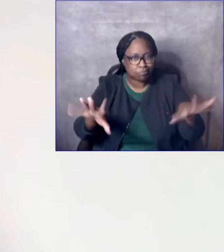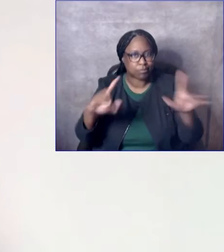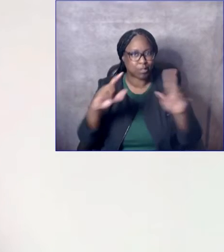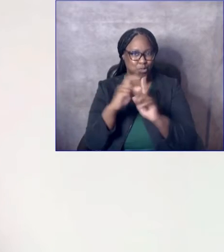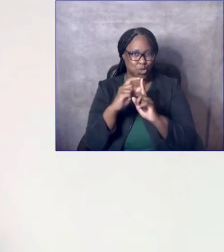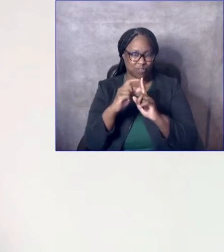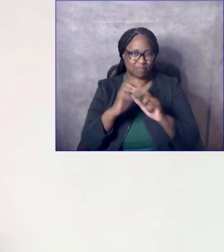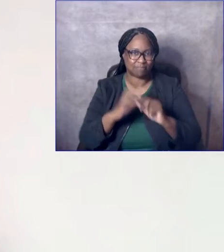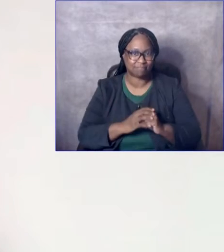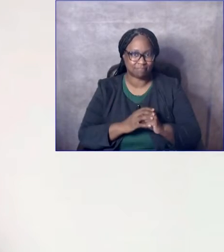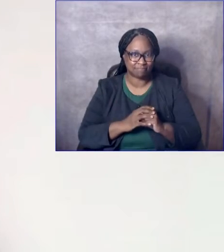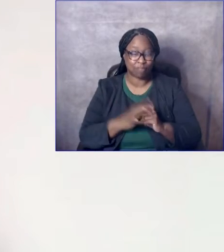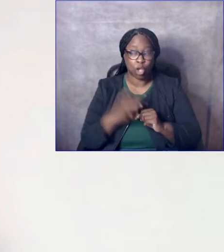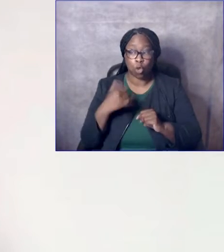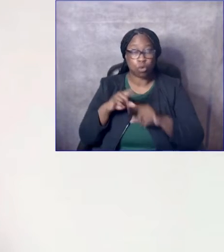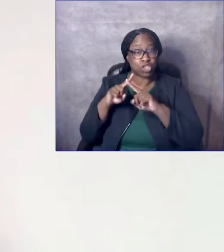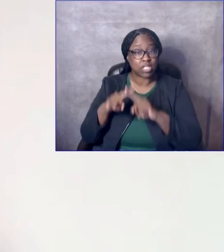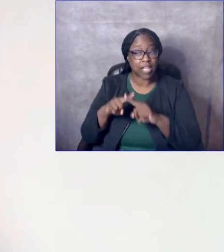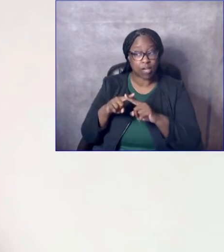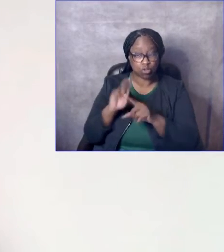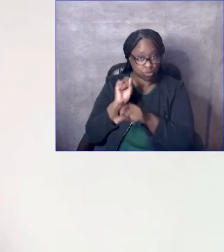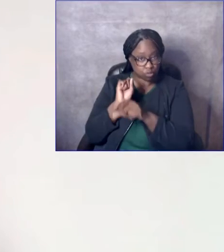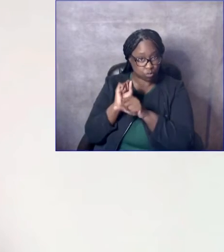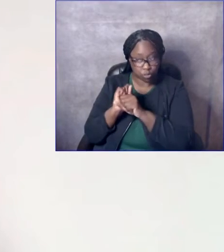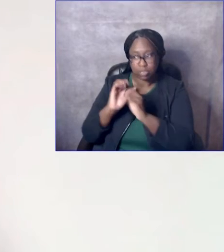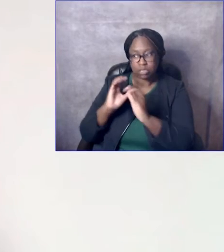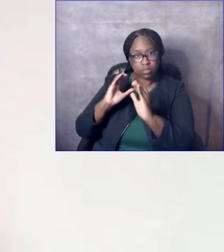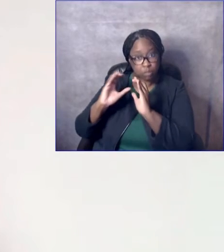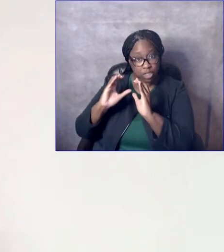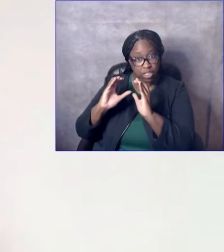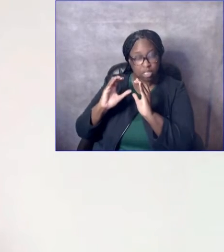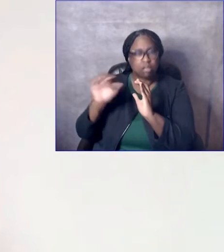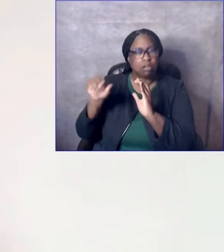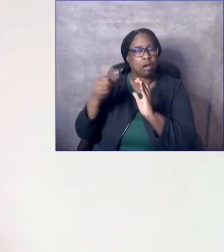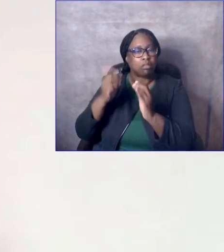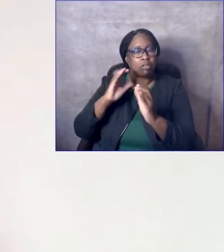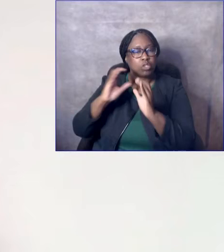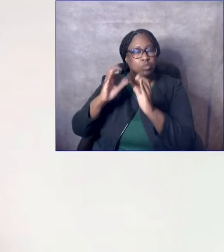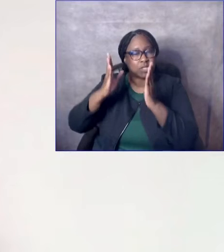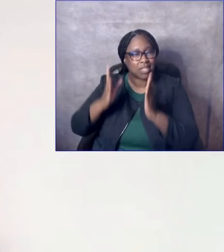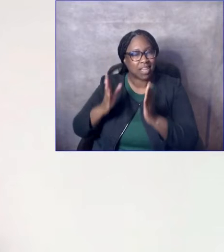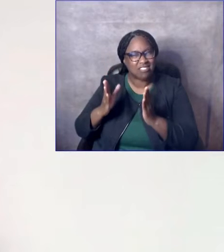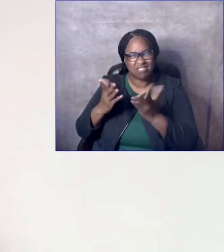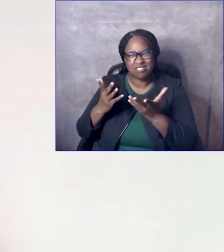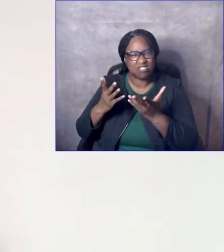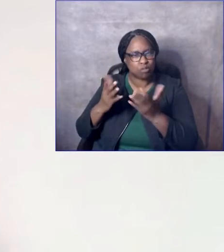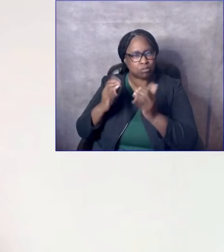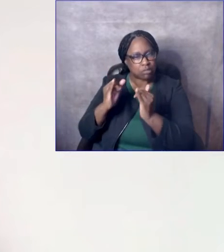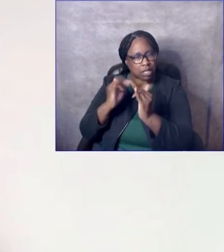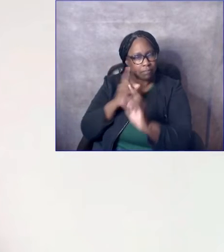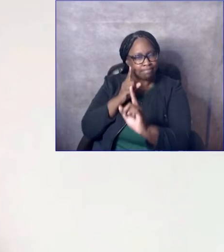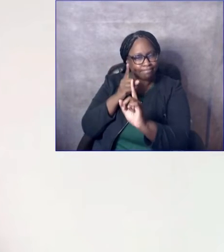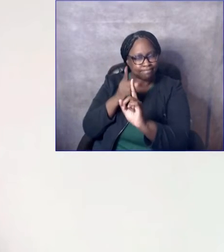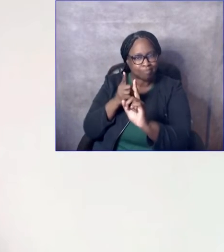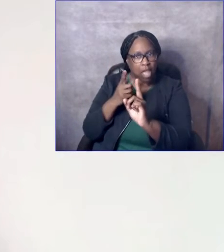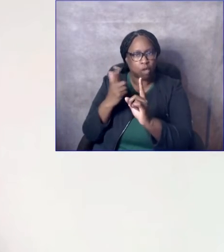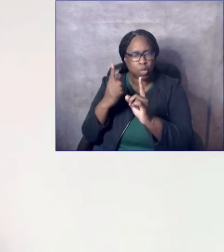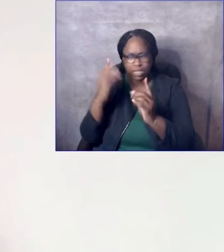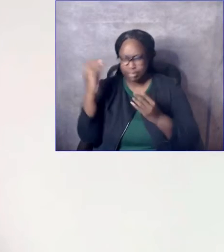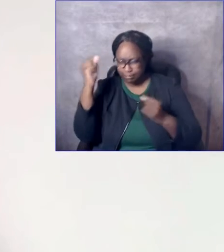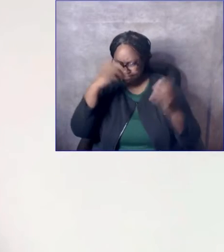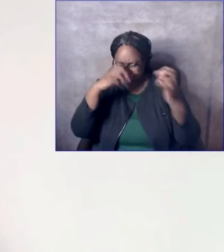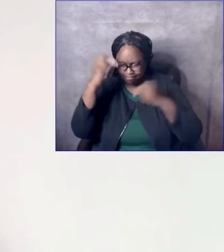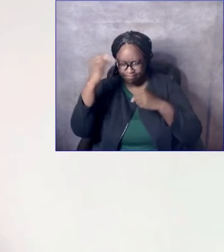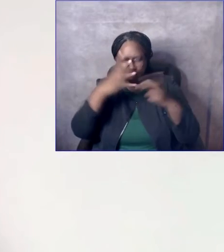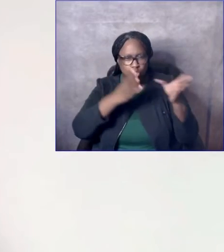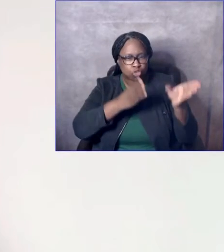work. So we got to, strategize with other communicators like us. But at the center of it, what we wanted to make sure is